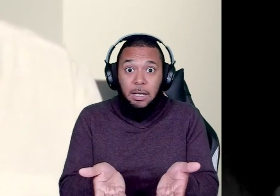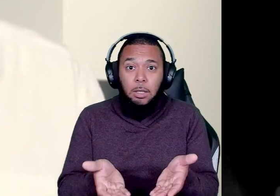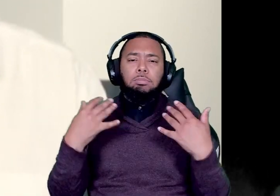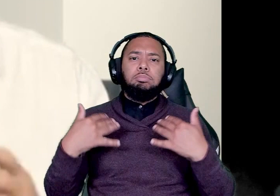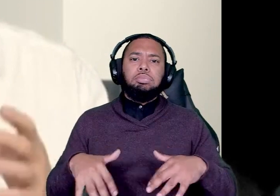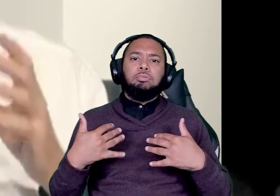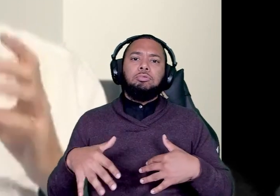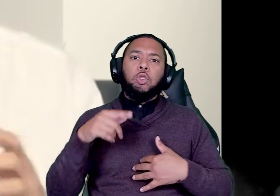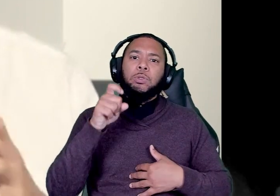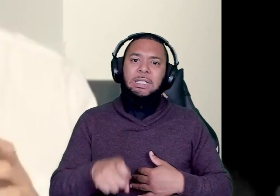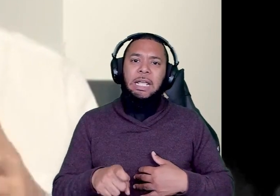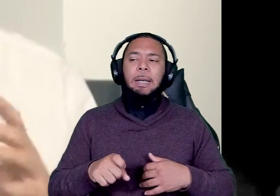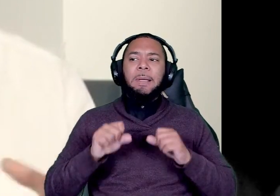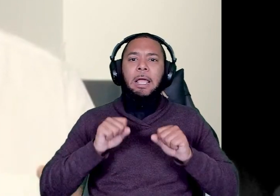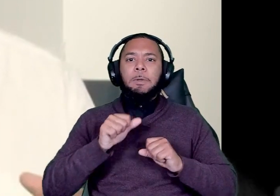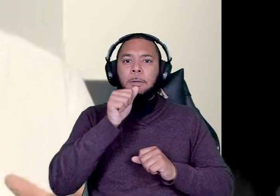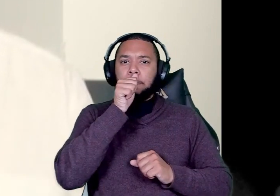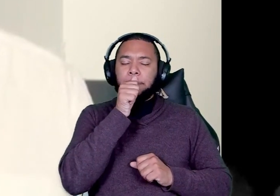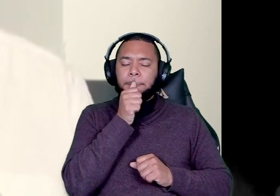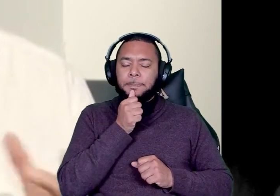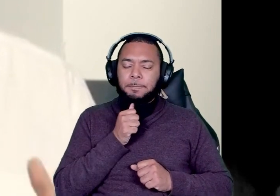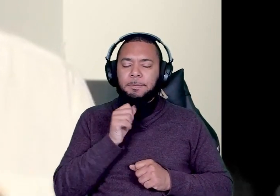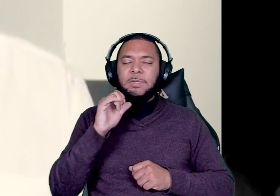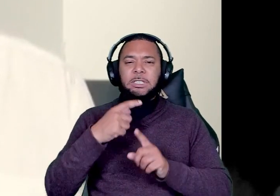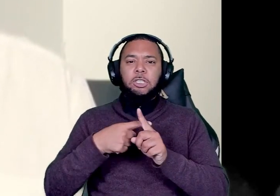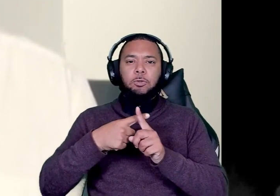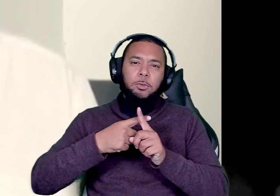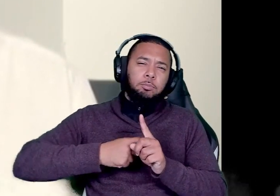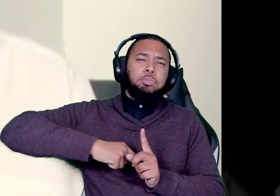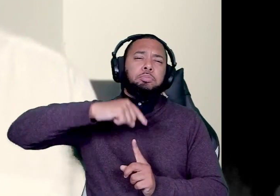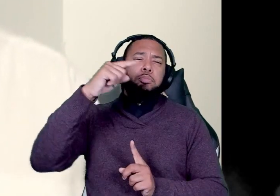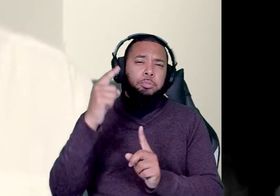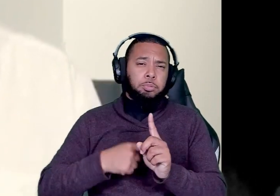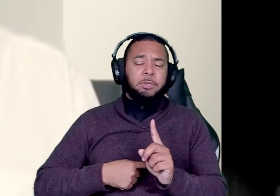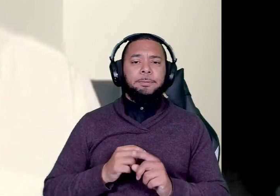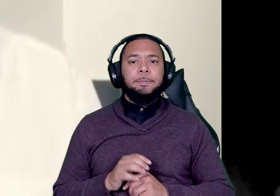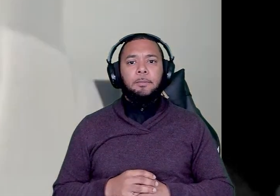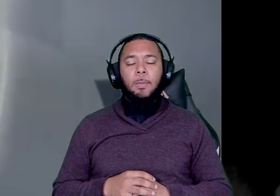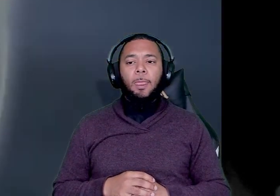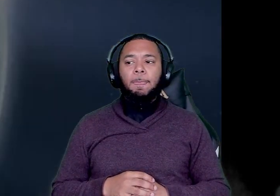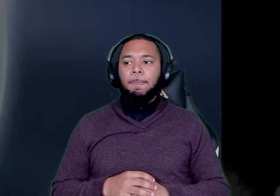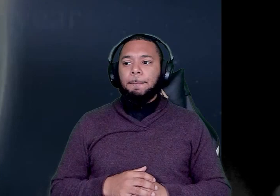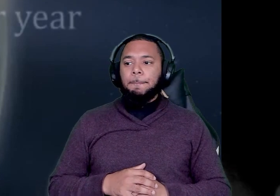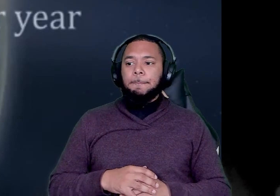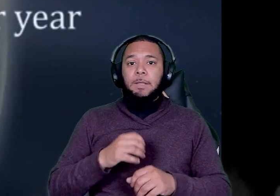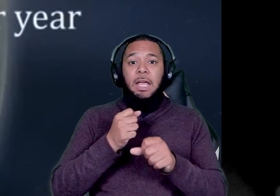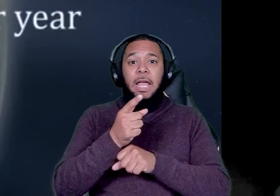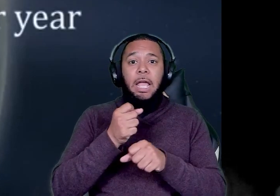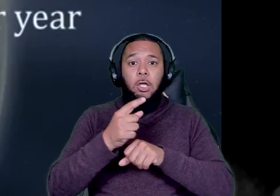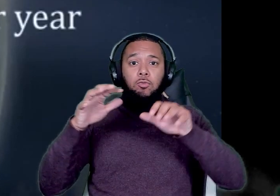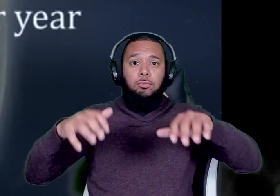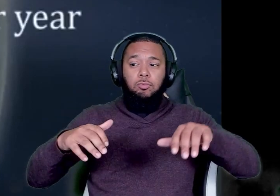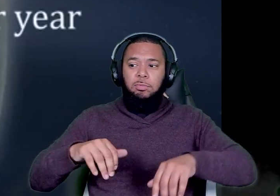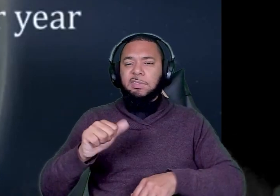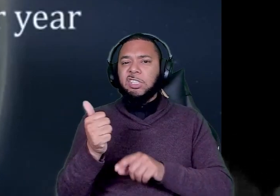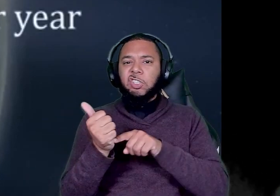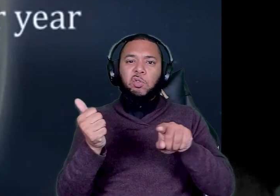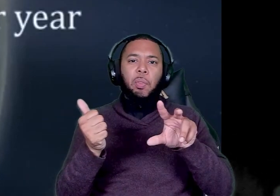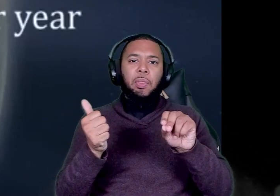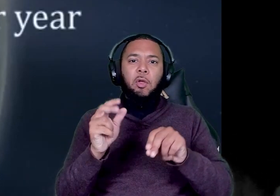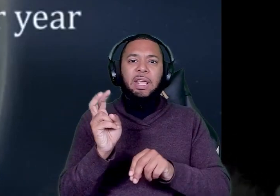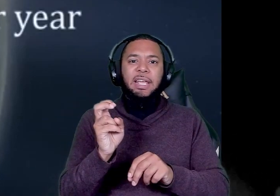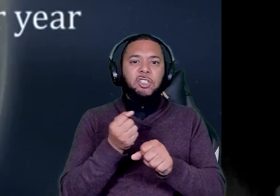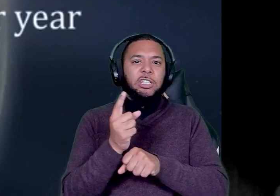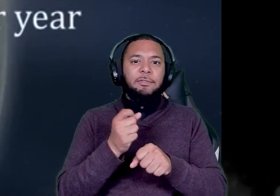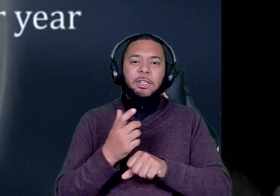going to have to be able to withstand those temperature ranges and those conditions as well. Annual precipitation is only 10 to 30 inches. And